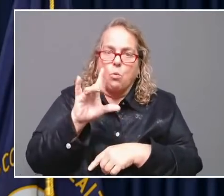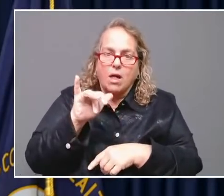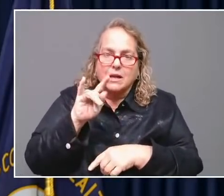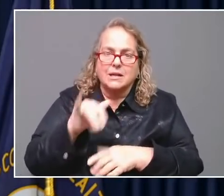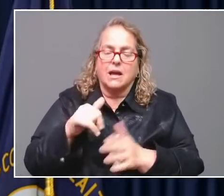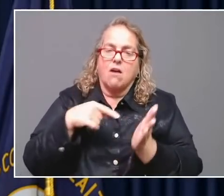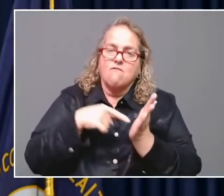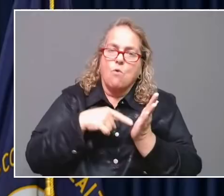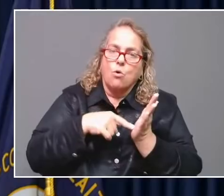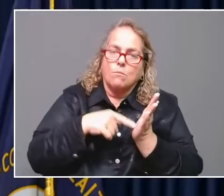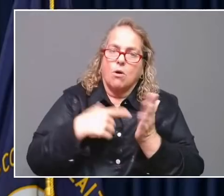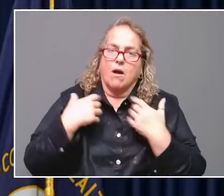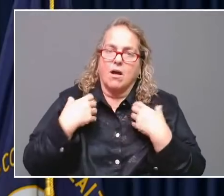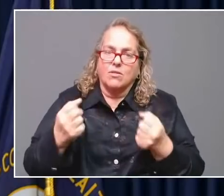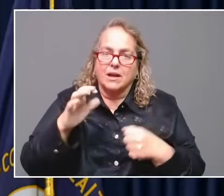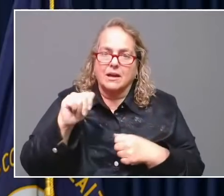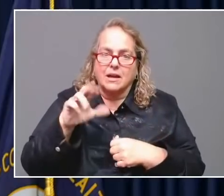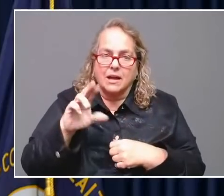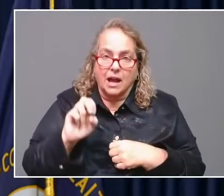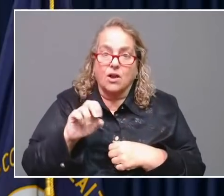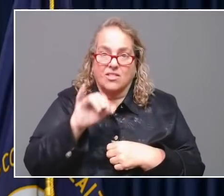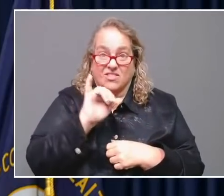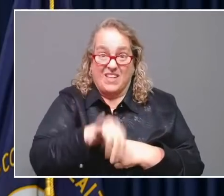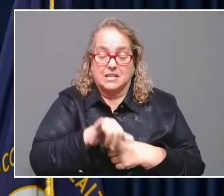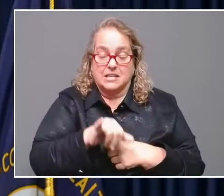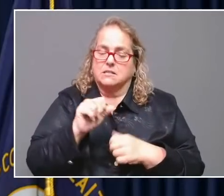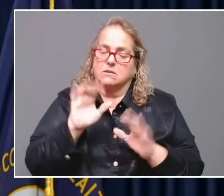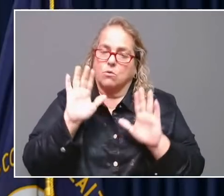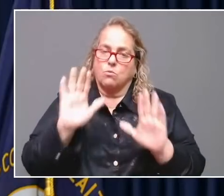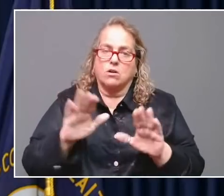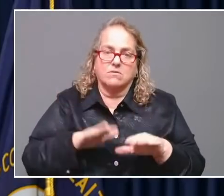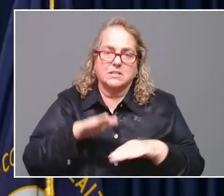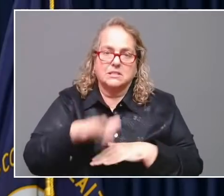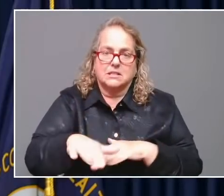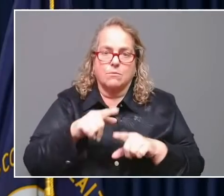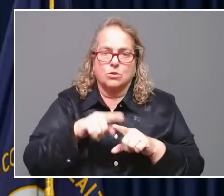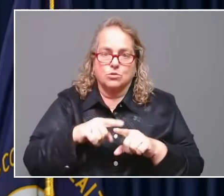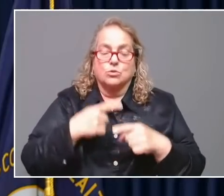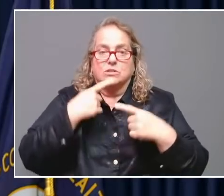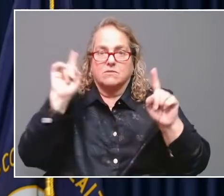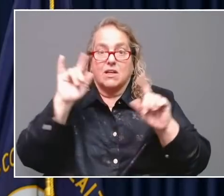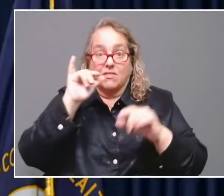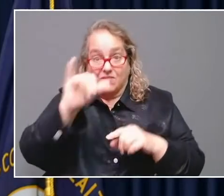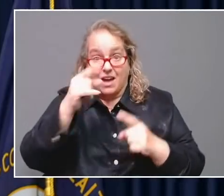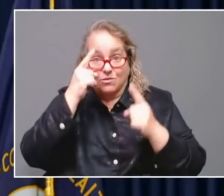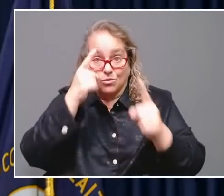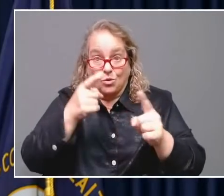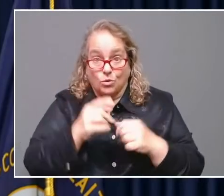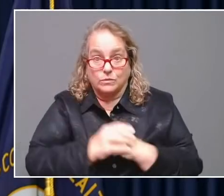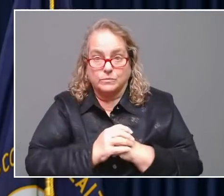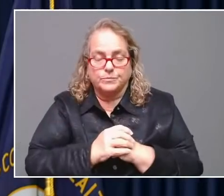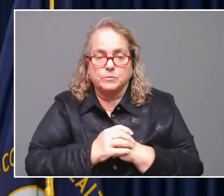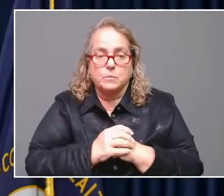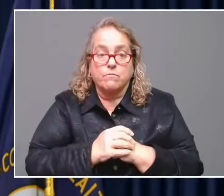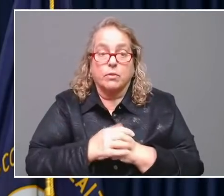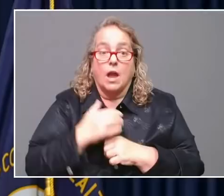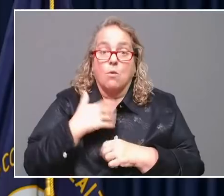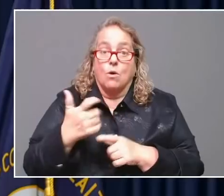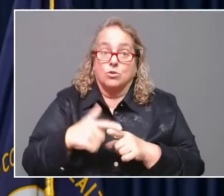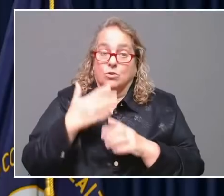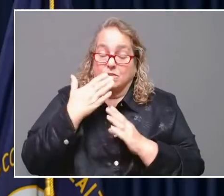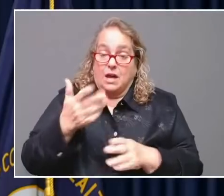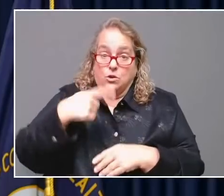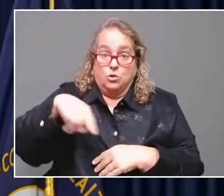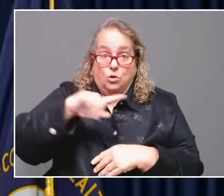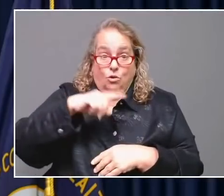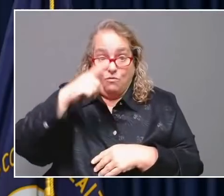step towards achieving that goal. I want to commend leaders at PCHC for being proactive and capitalizing on this new funding